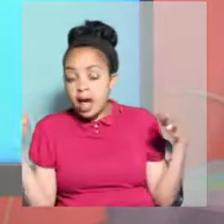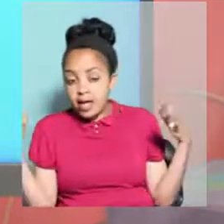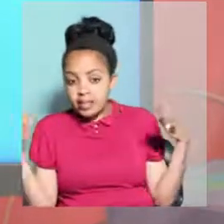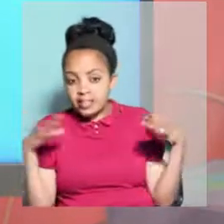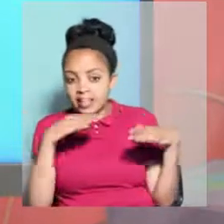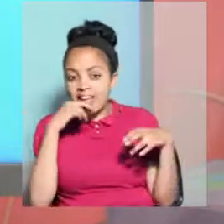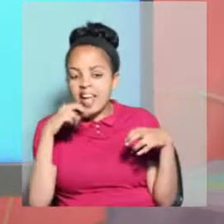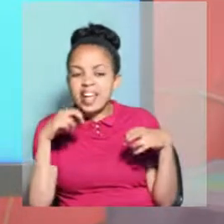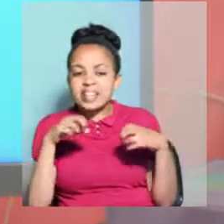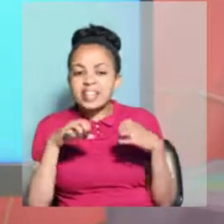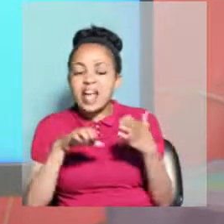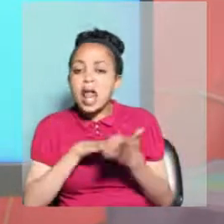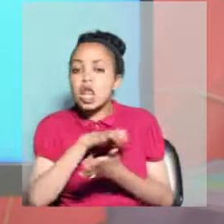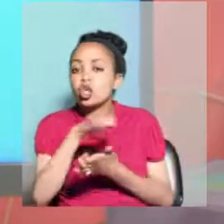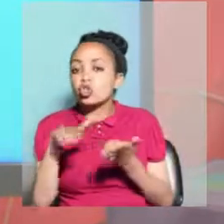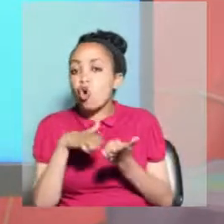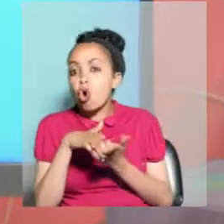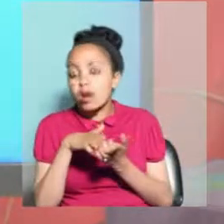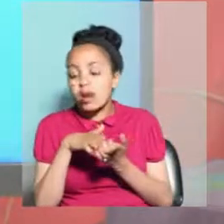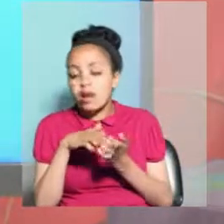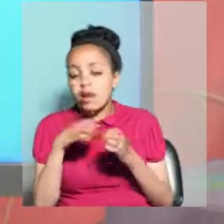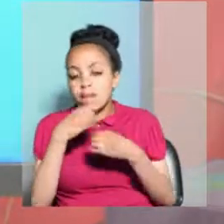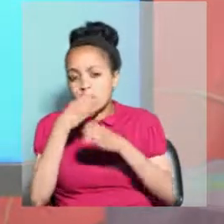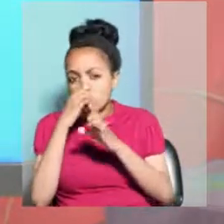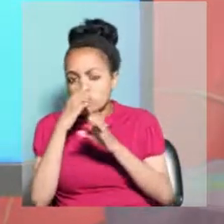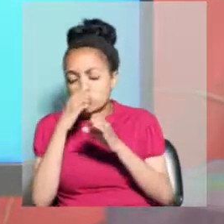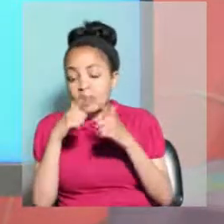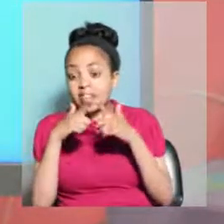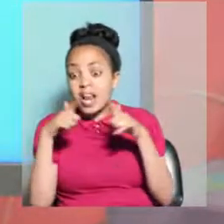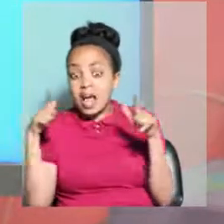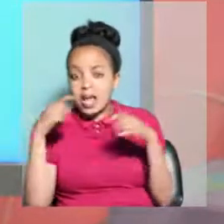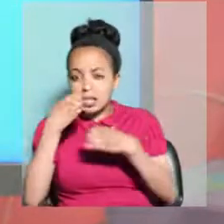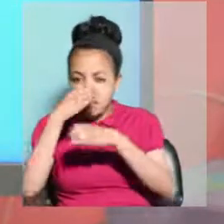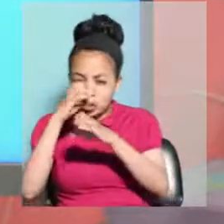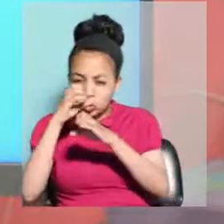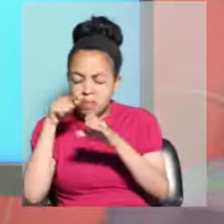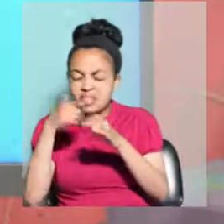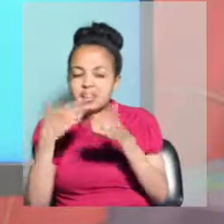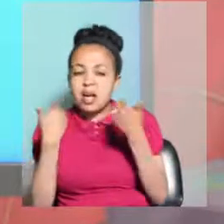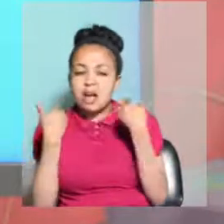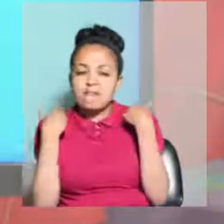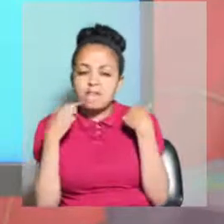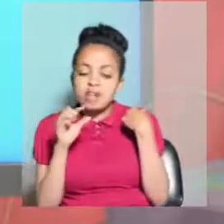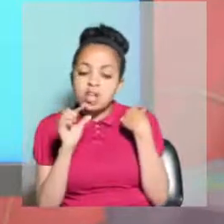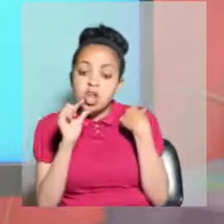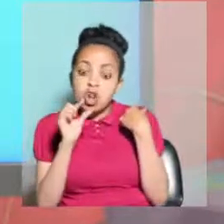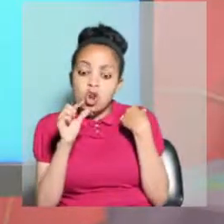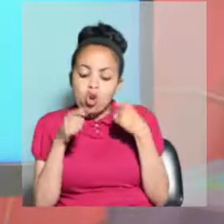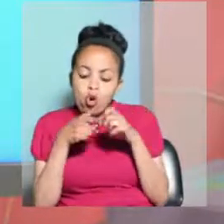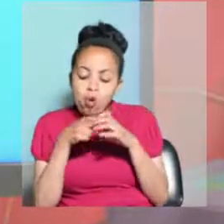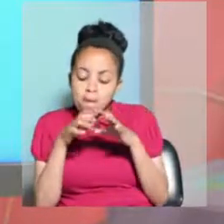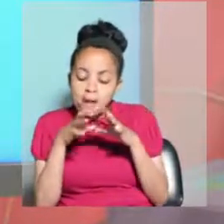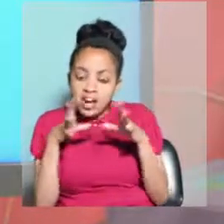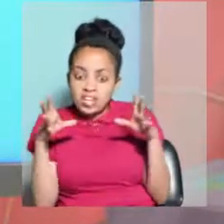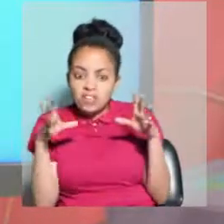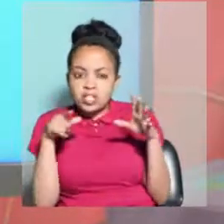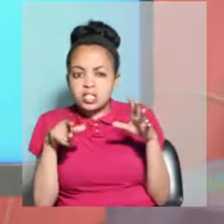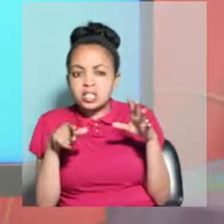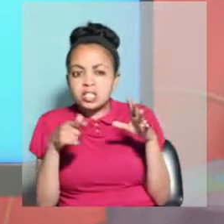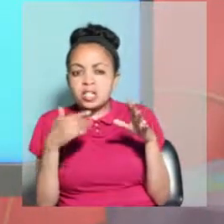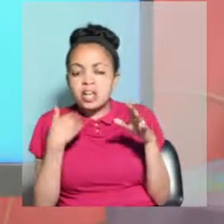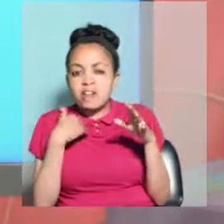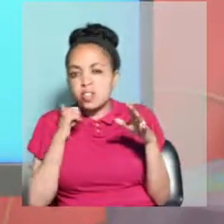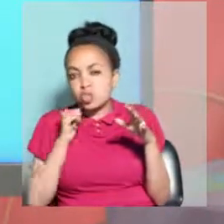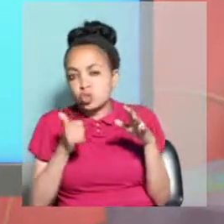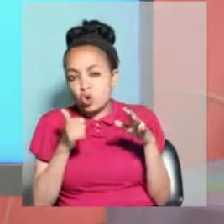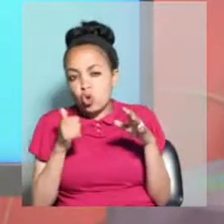that of electron microscope. This light microscope, it can have low magnification power. It has its